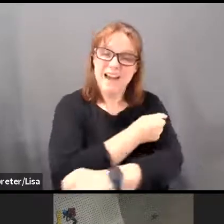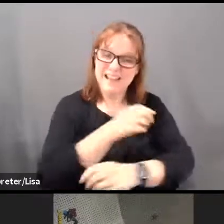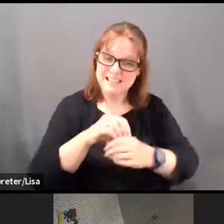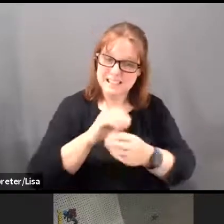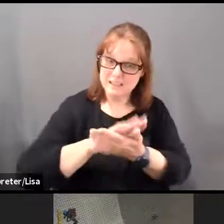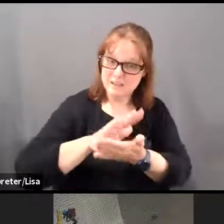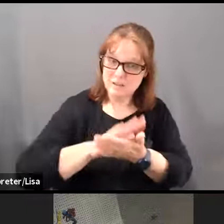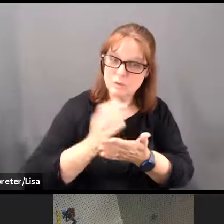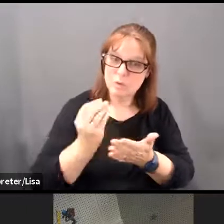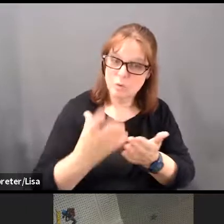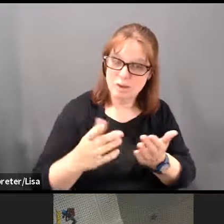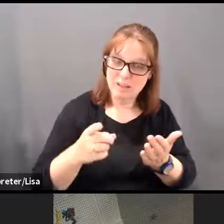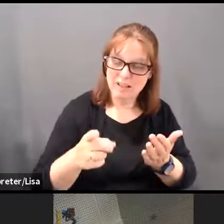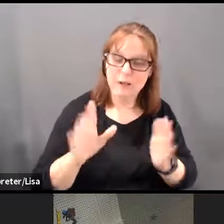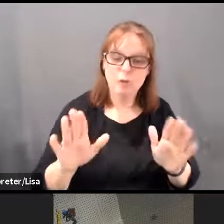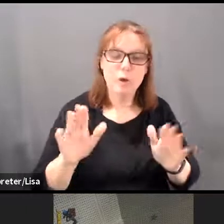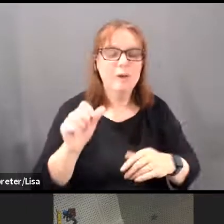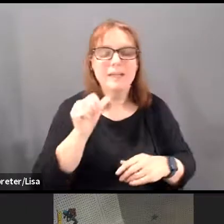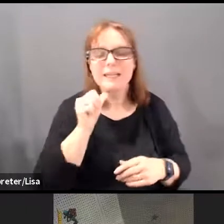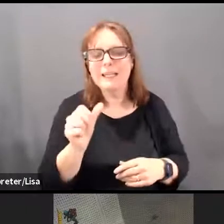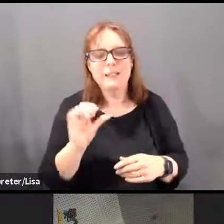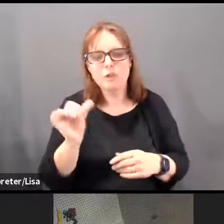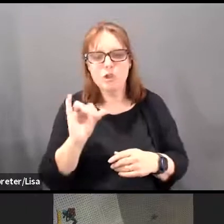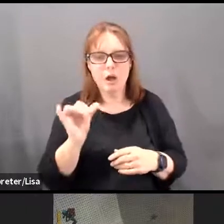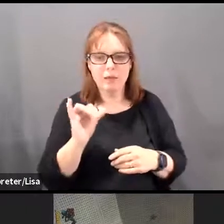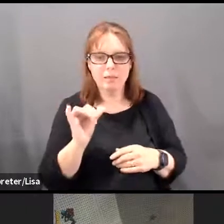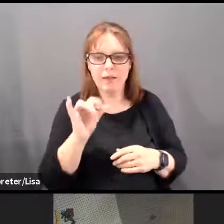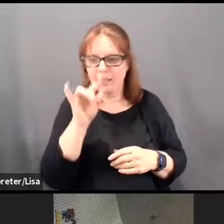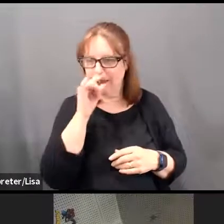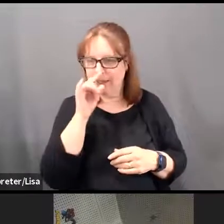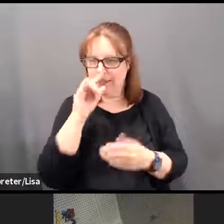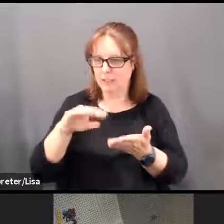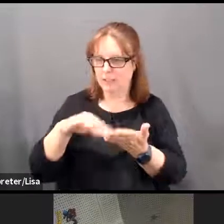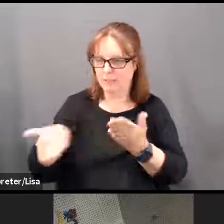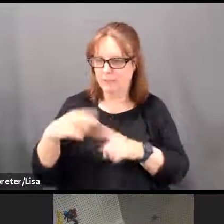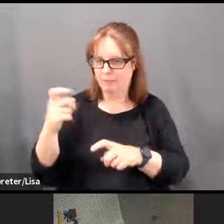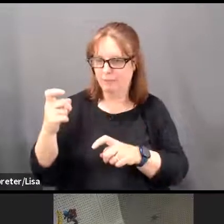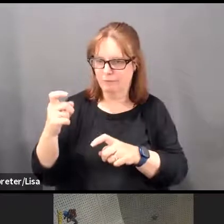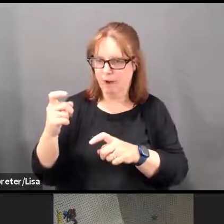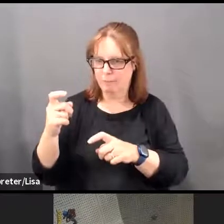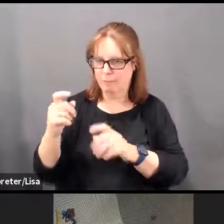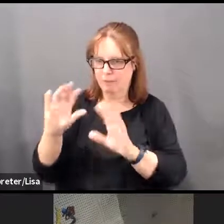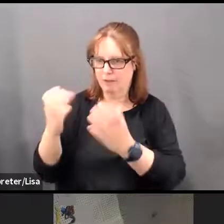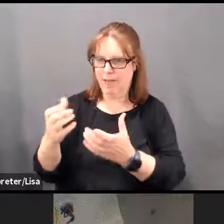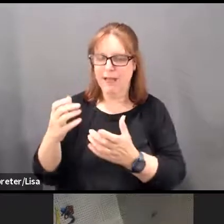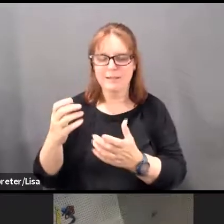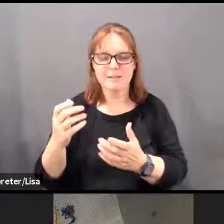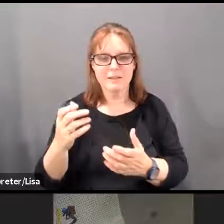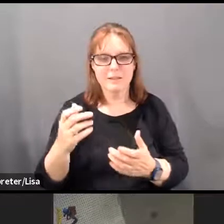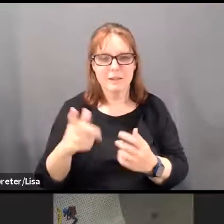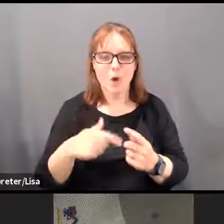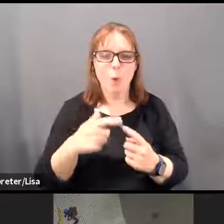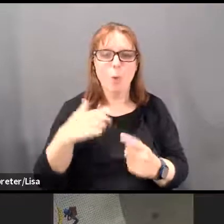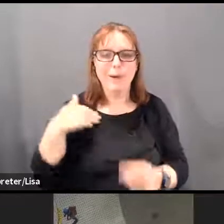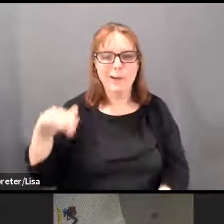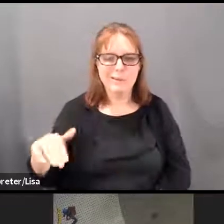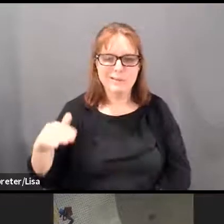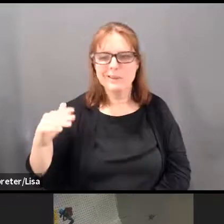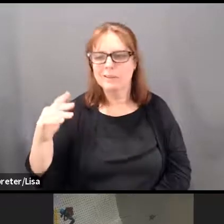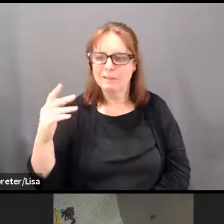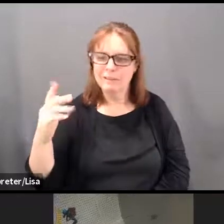know, it's not like we're taking kids out of class like I was a kid, right? I got taken out of first grade class, walked in